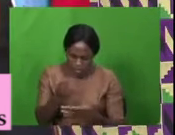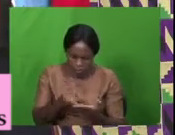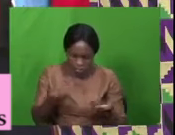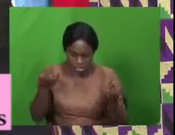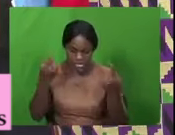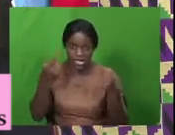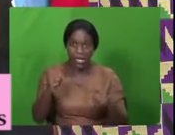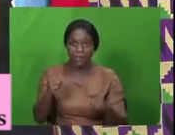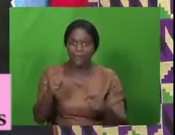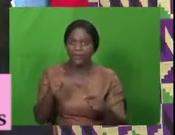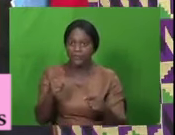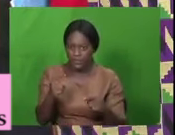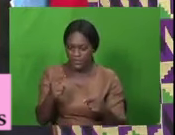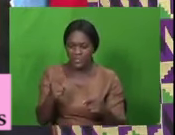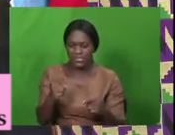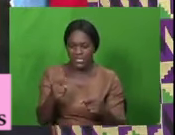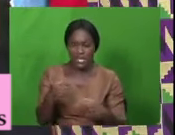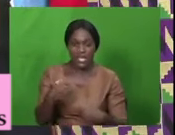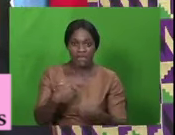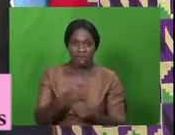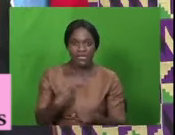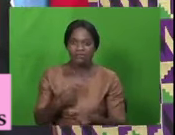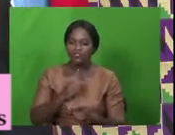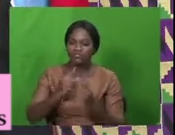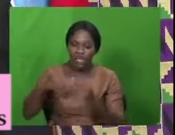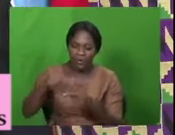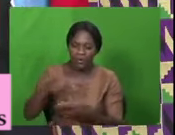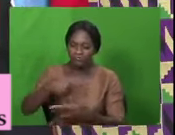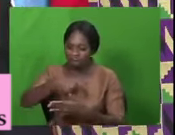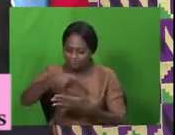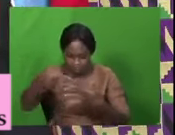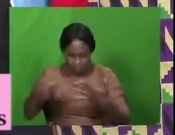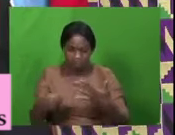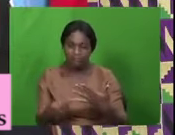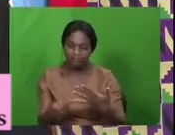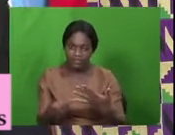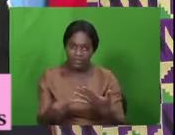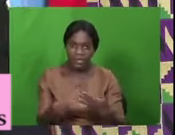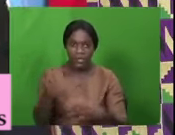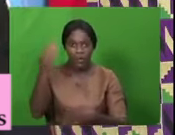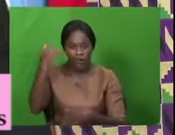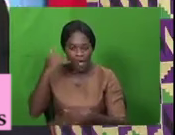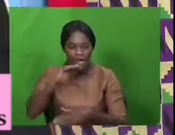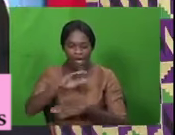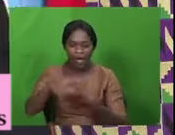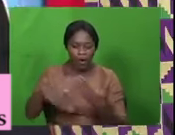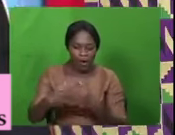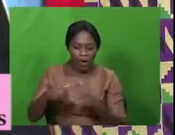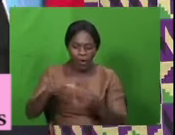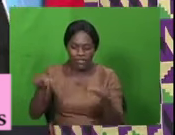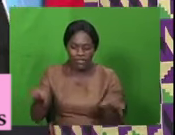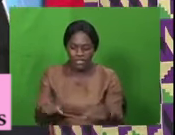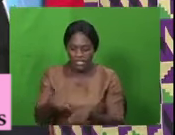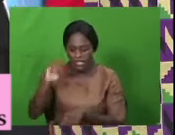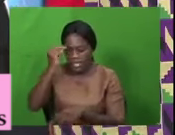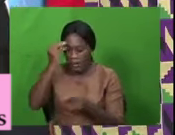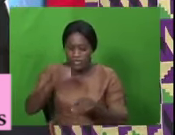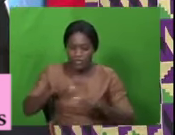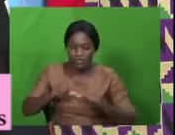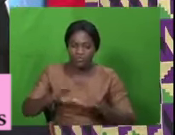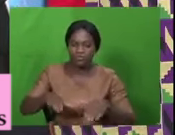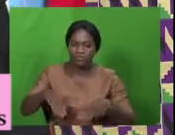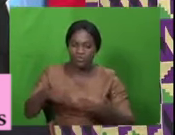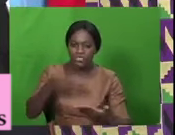justify the position I am taking, particularly as all sector ministers continue to provide